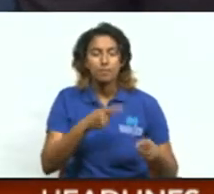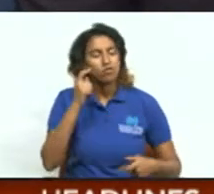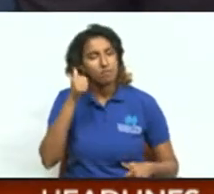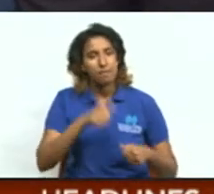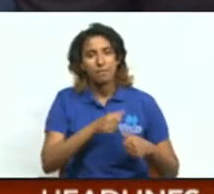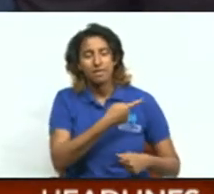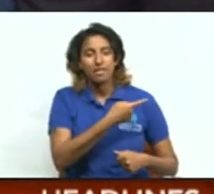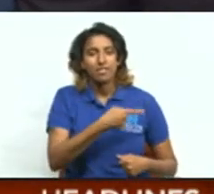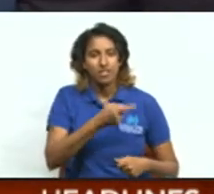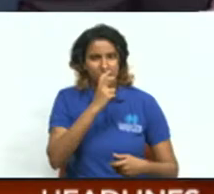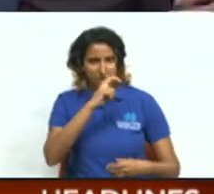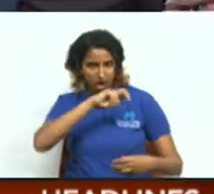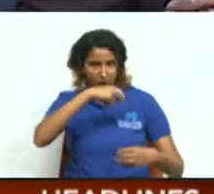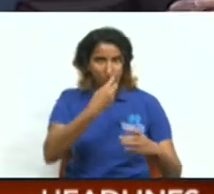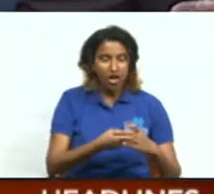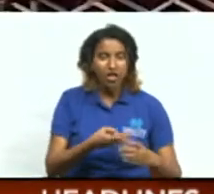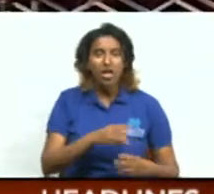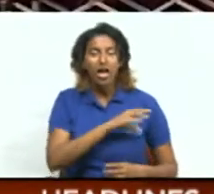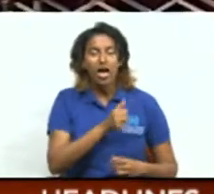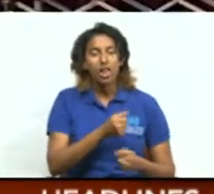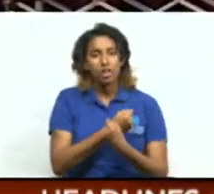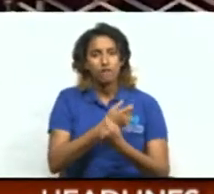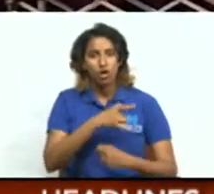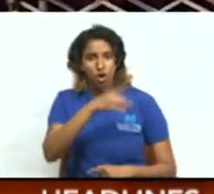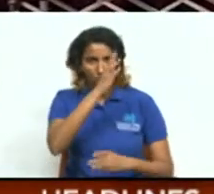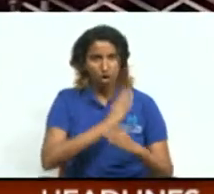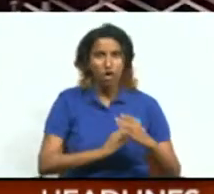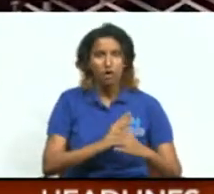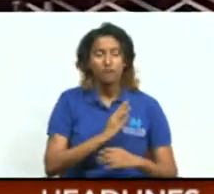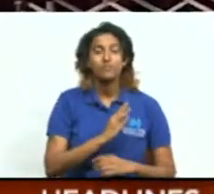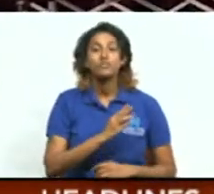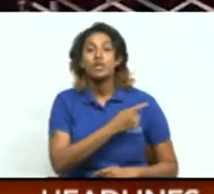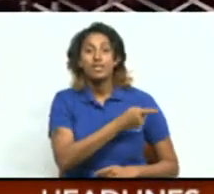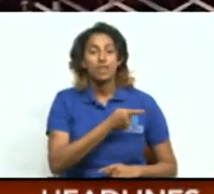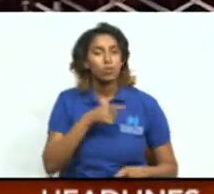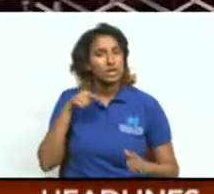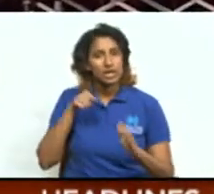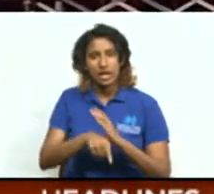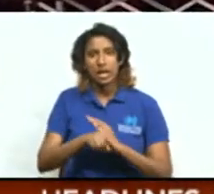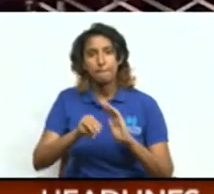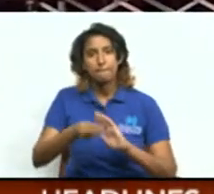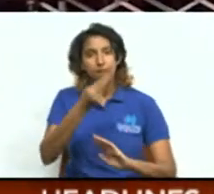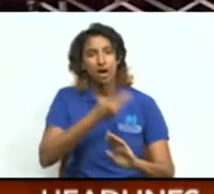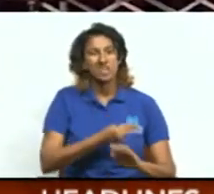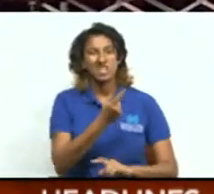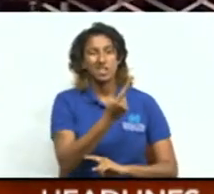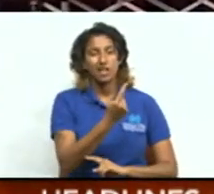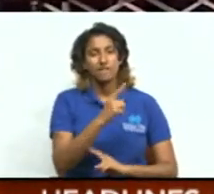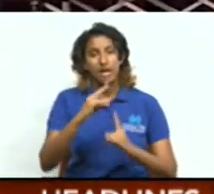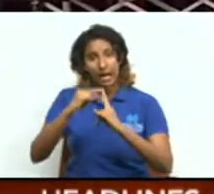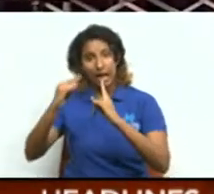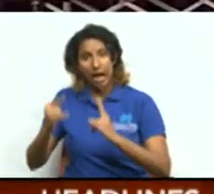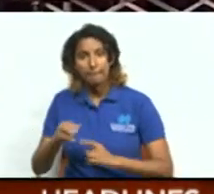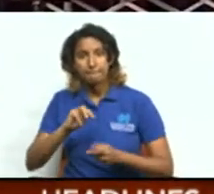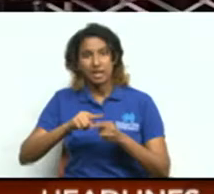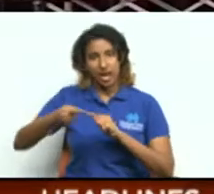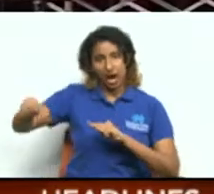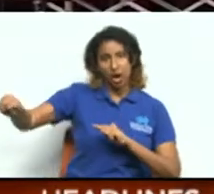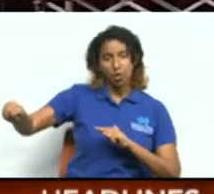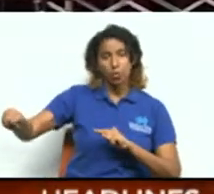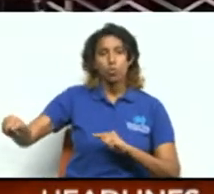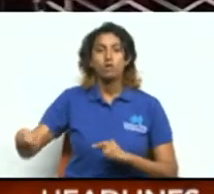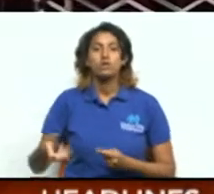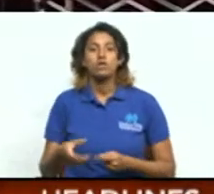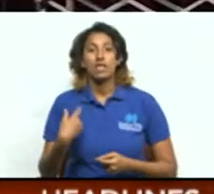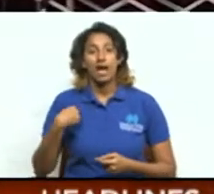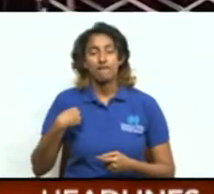gunmen in police uniforms at a camp in Mayaro on March 11th. At their funeral service today, their sealed caskets were positioned